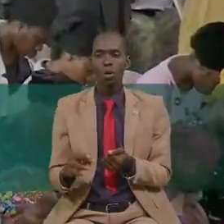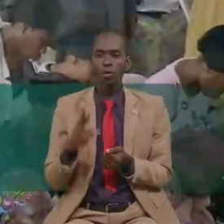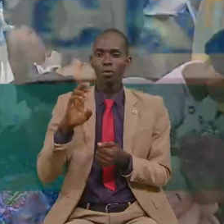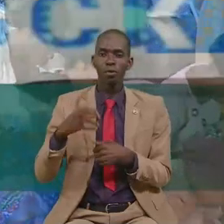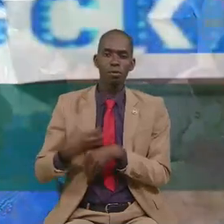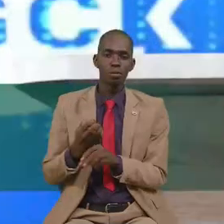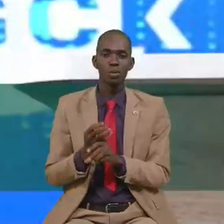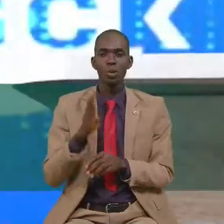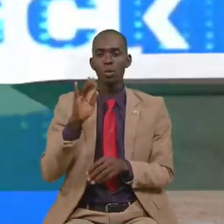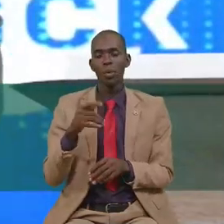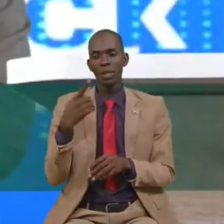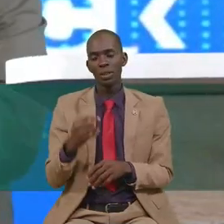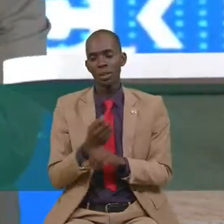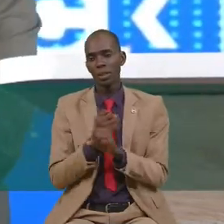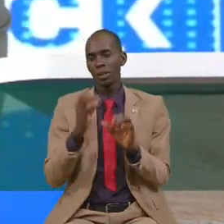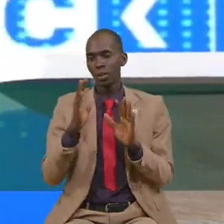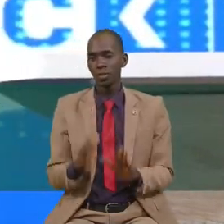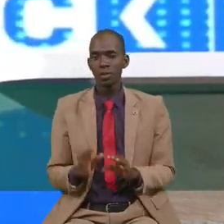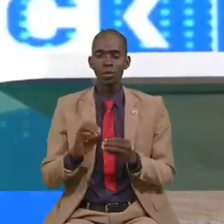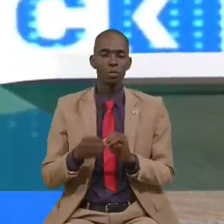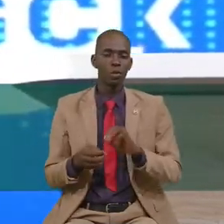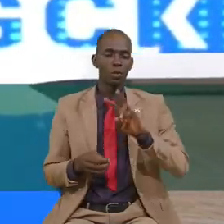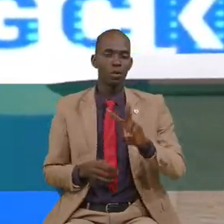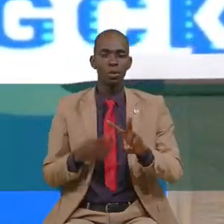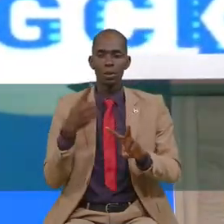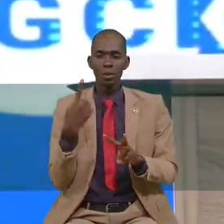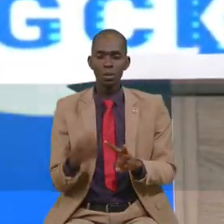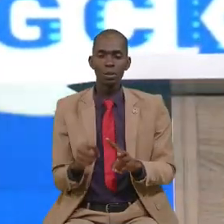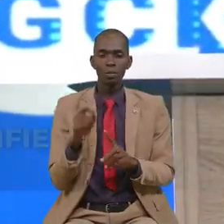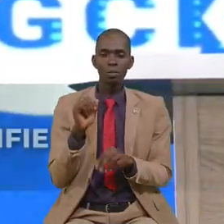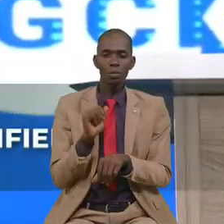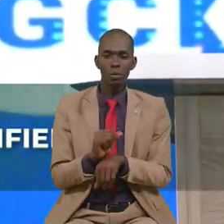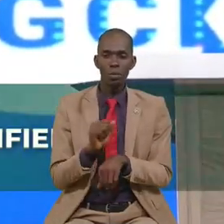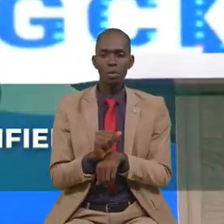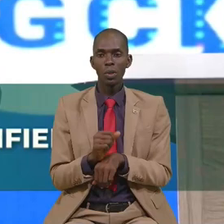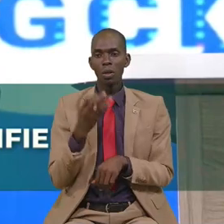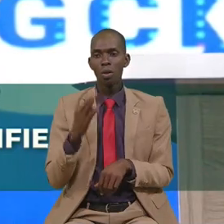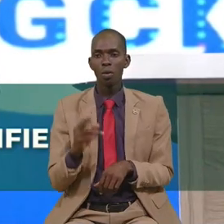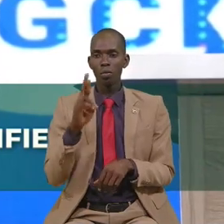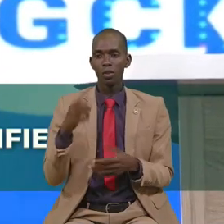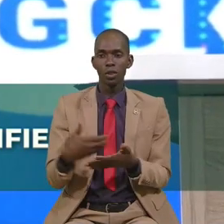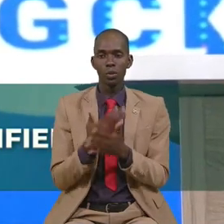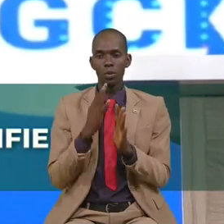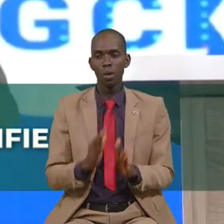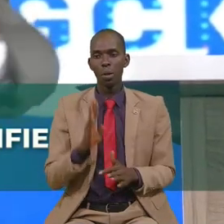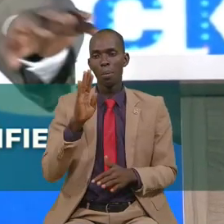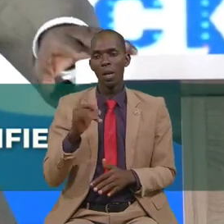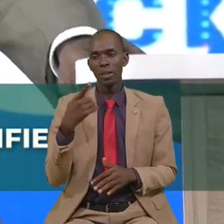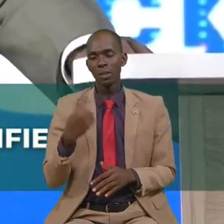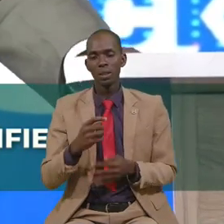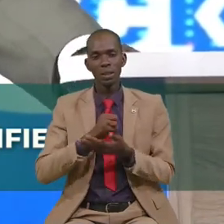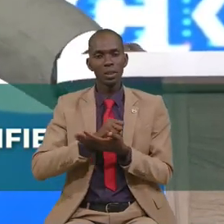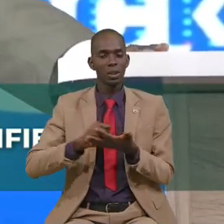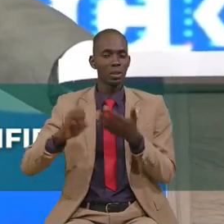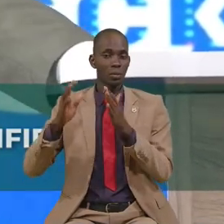by the Savior. Number two, we're looking at the work of renewal by the sanctifier. Number three,